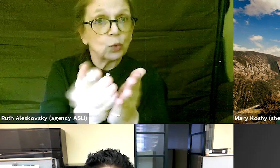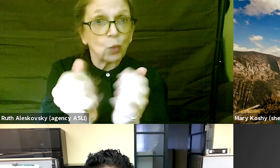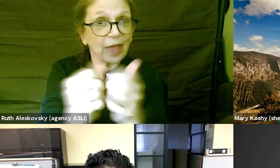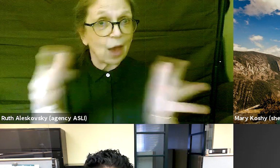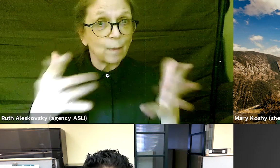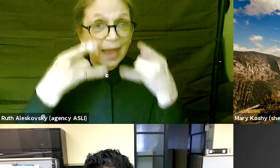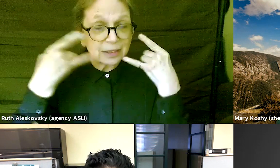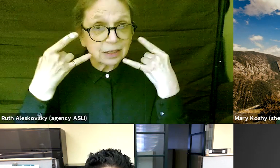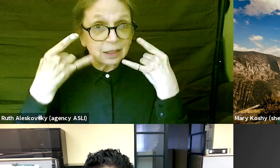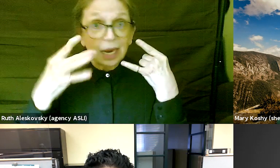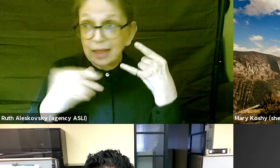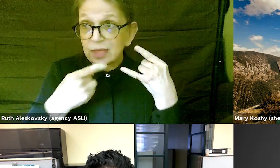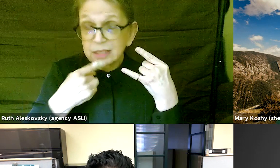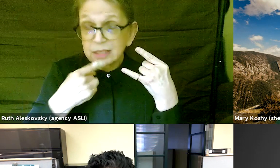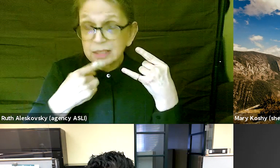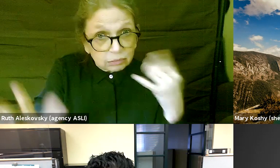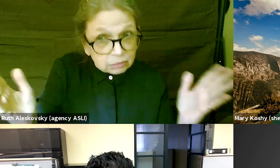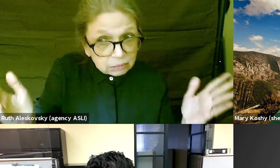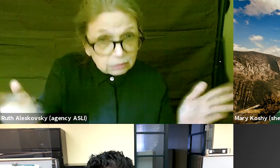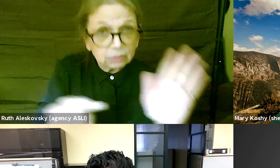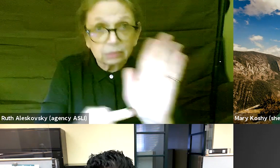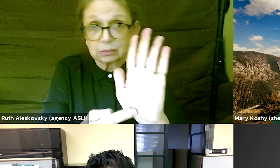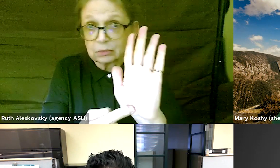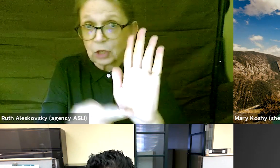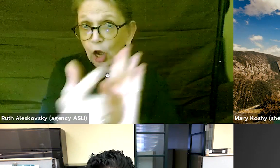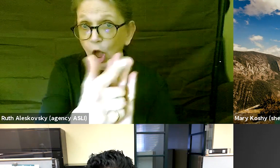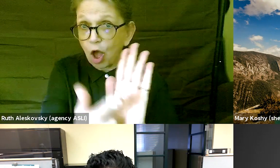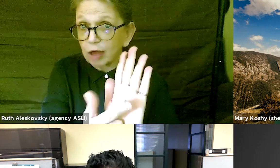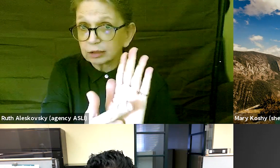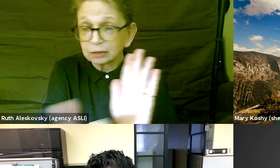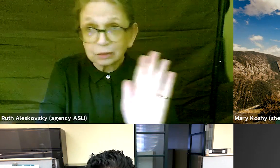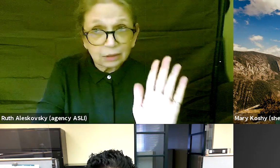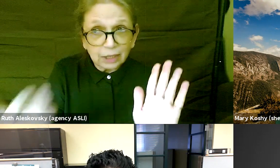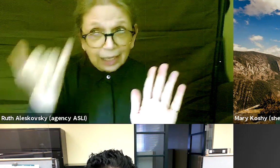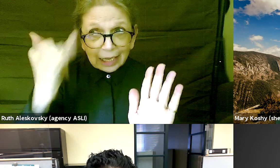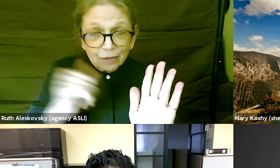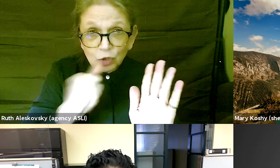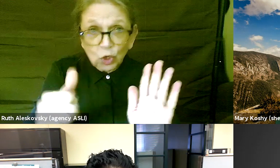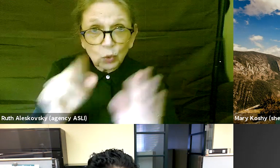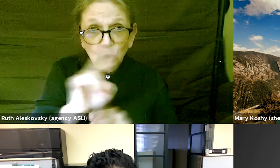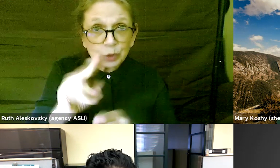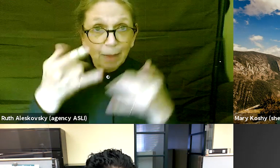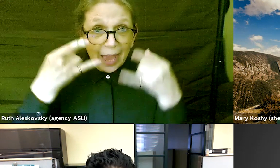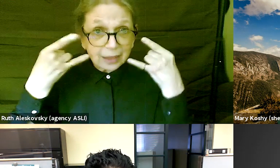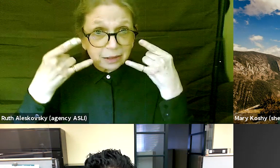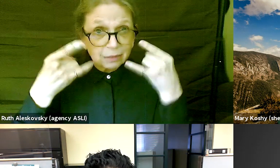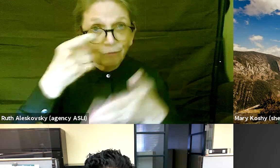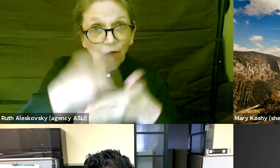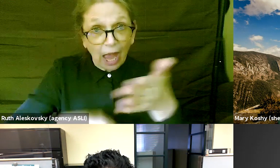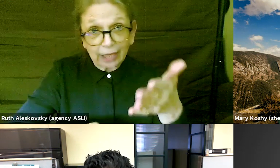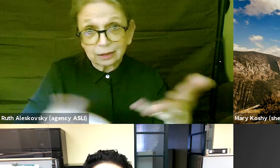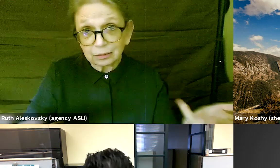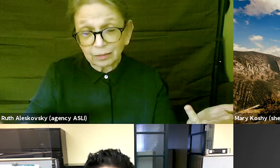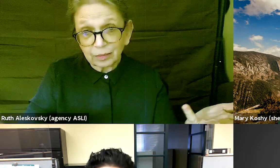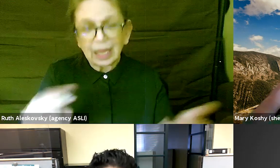people, this is the law. You can get a fine if you don't have it on. I think that also happens more on buses as